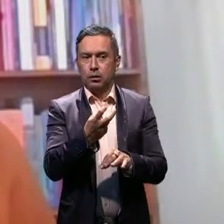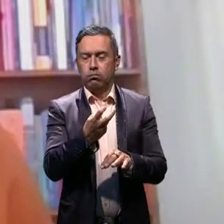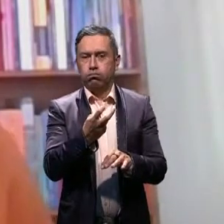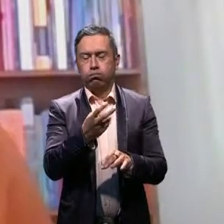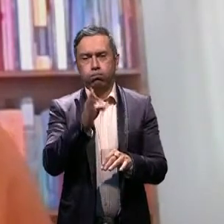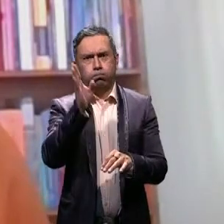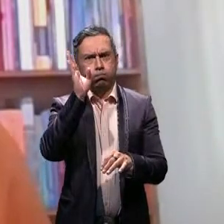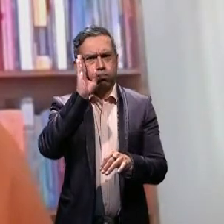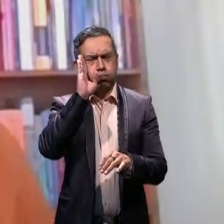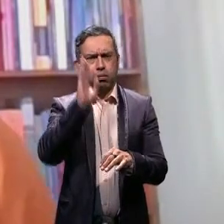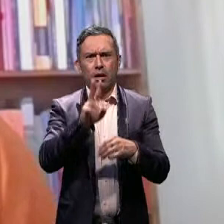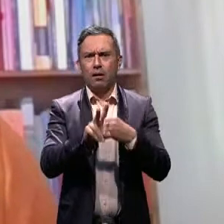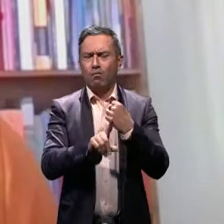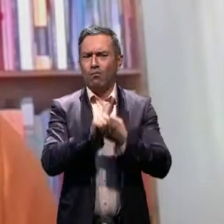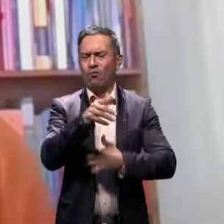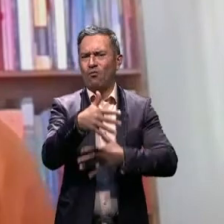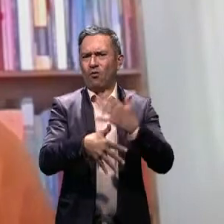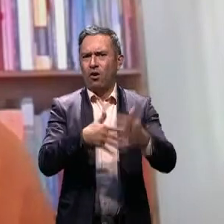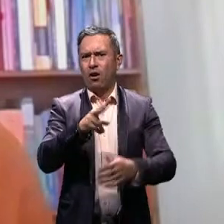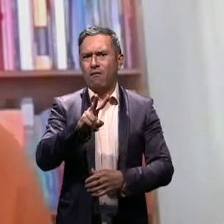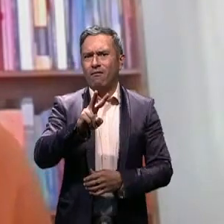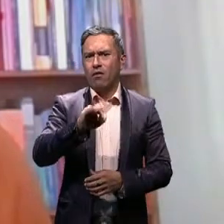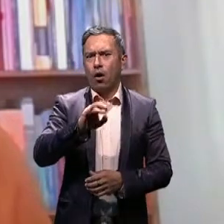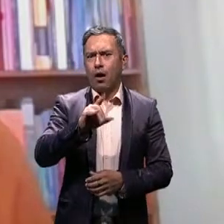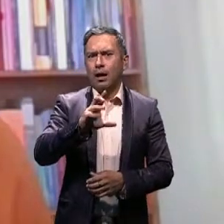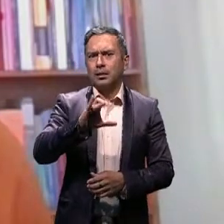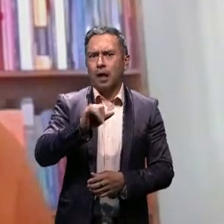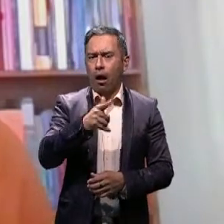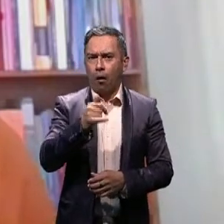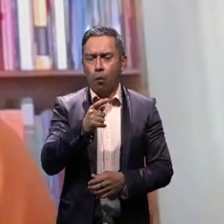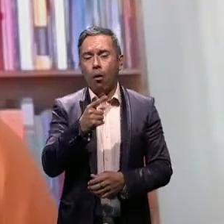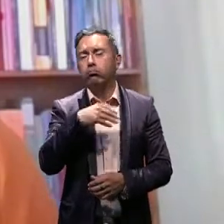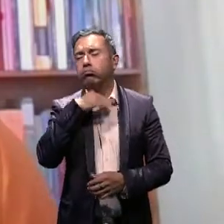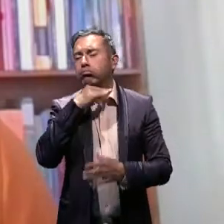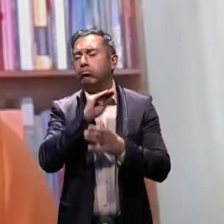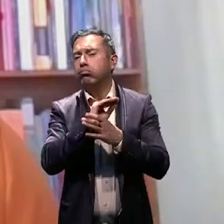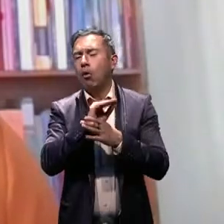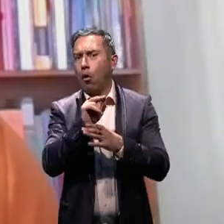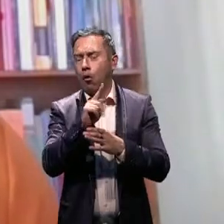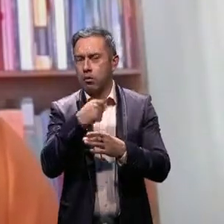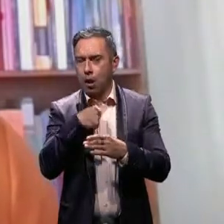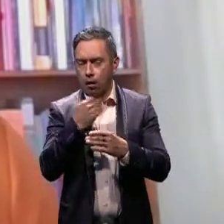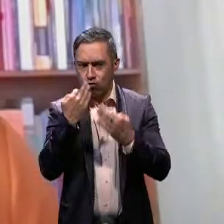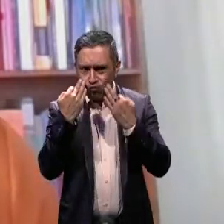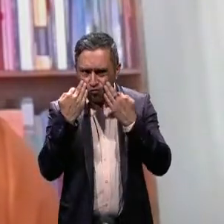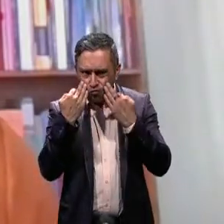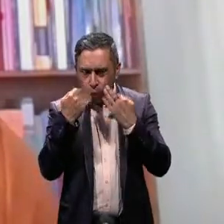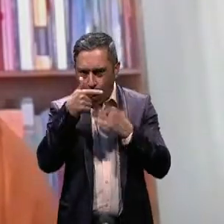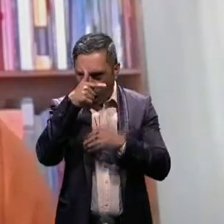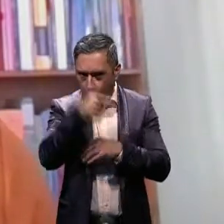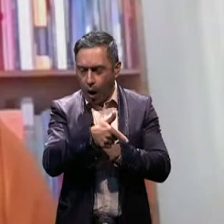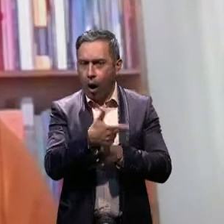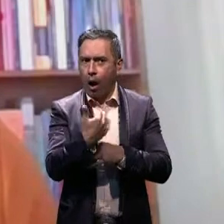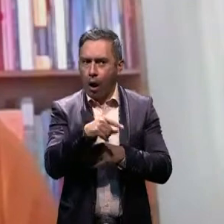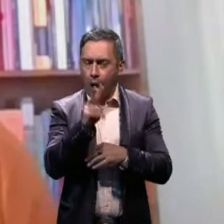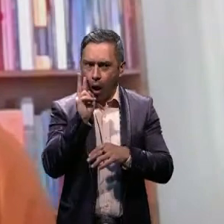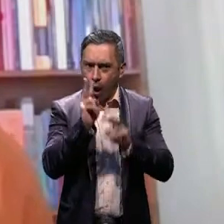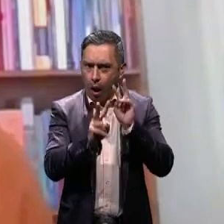view of this phenomenon and to understand that it is increasing, and